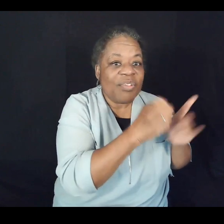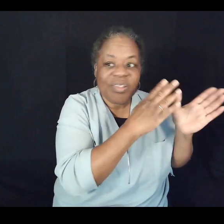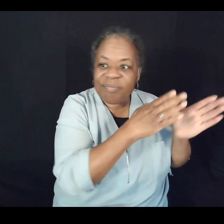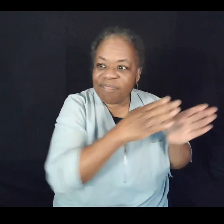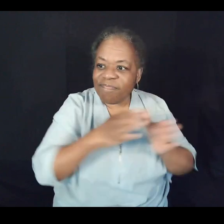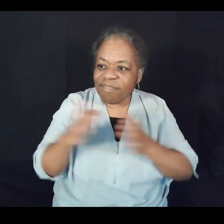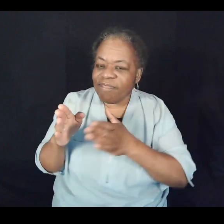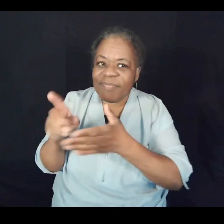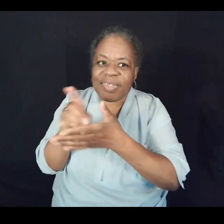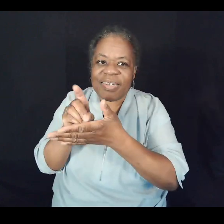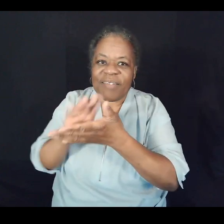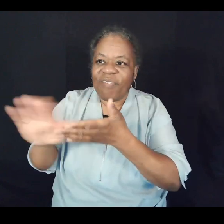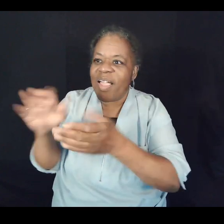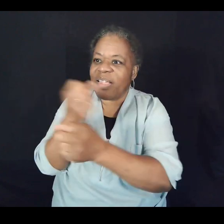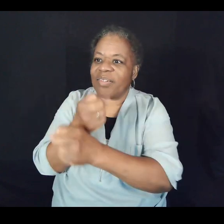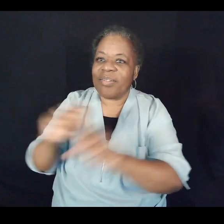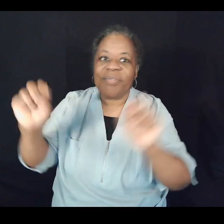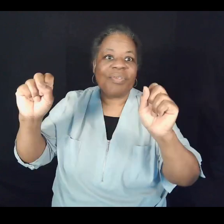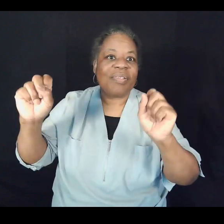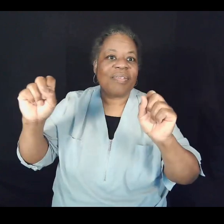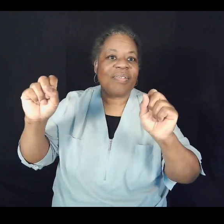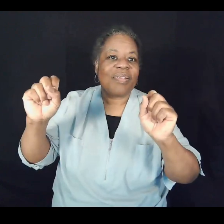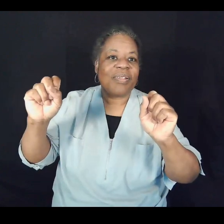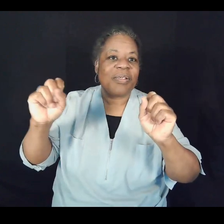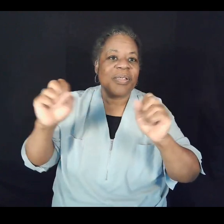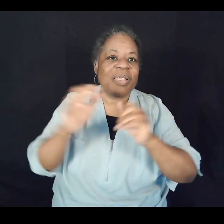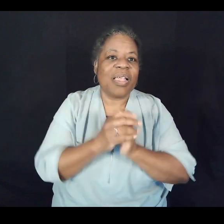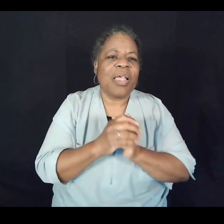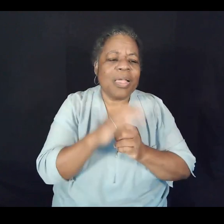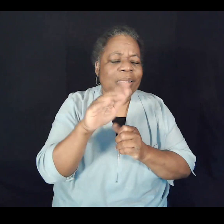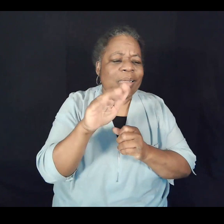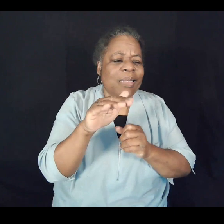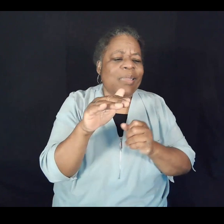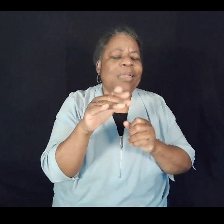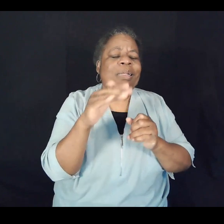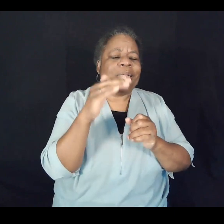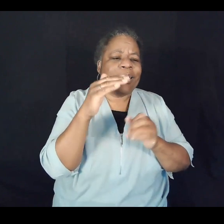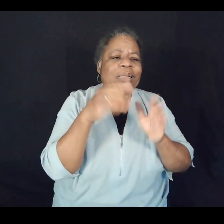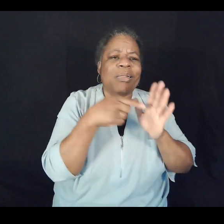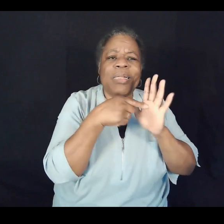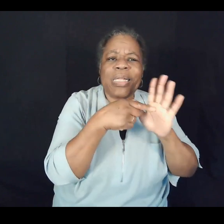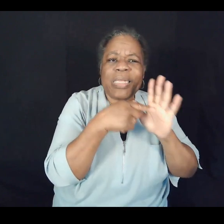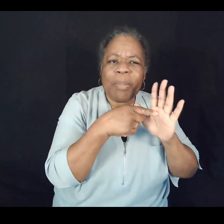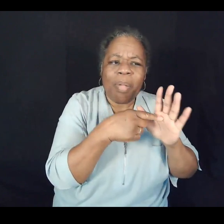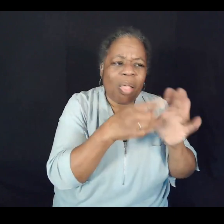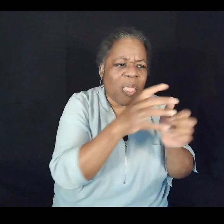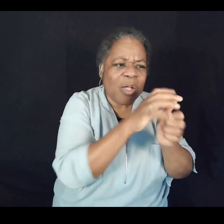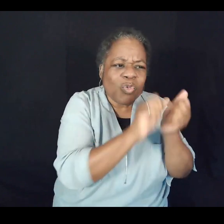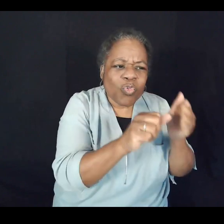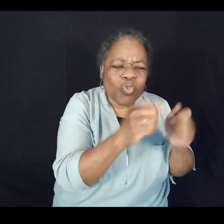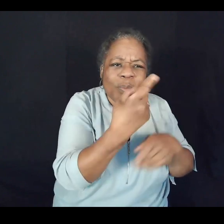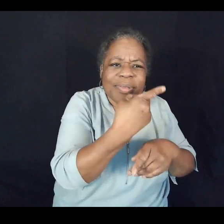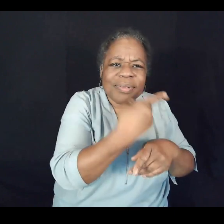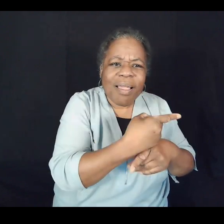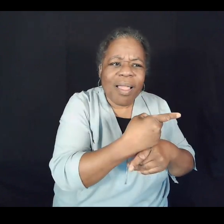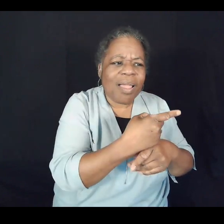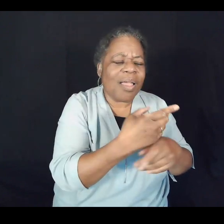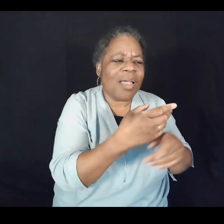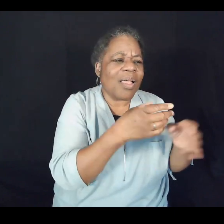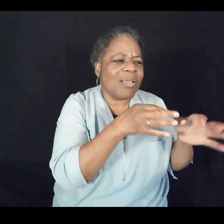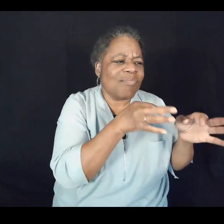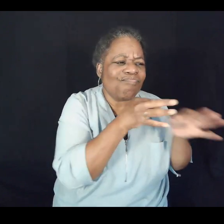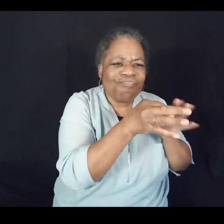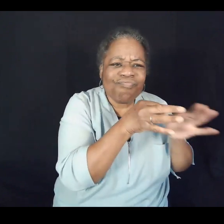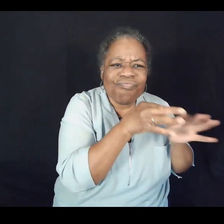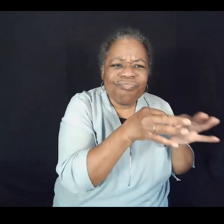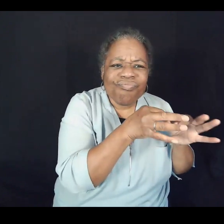I shared in the beginning of this message a few of these doomsday scenarios that I heard a little bit more recently. The reality is that